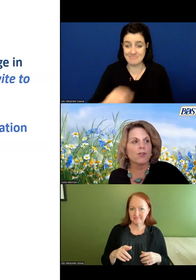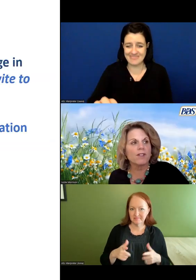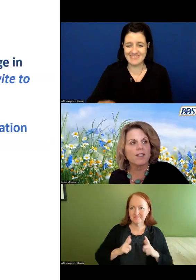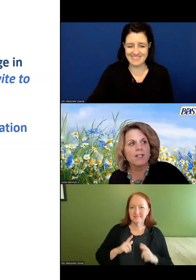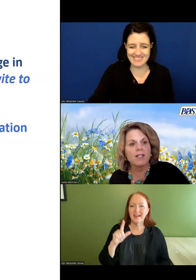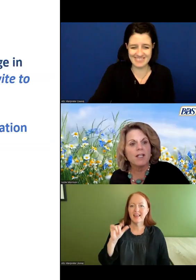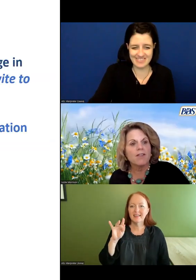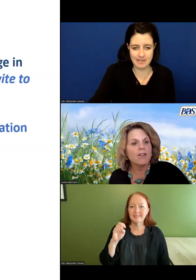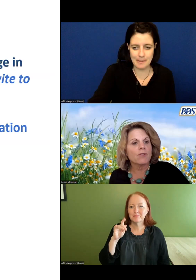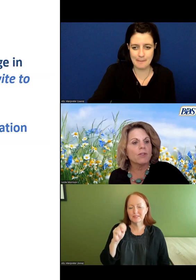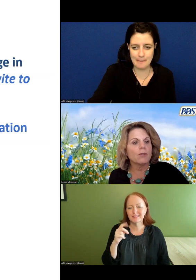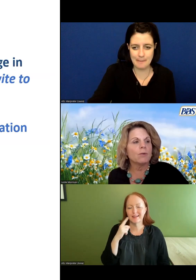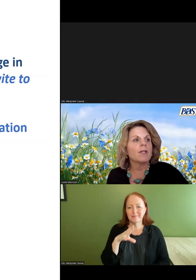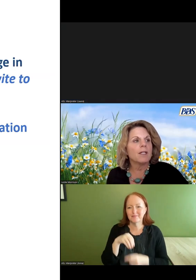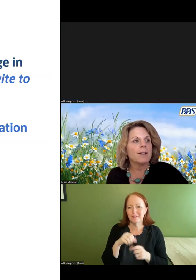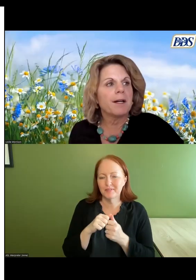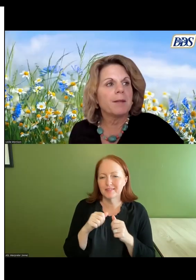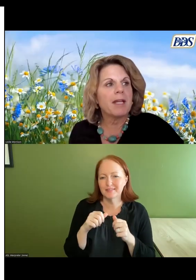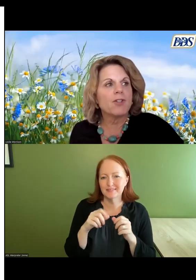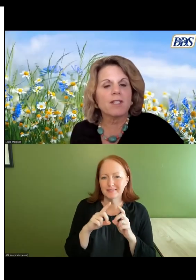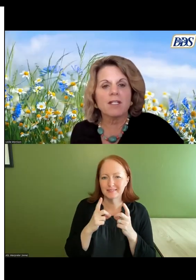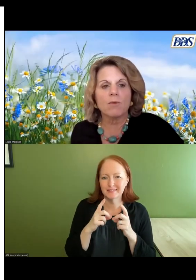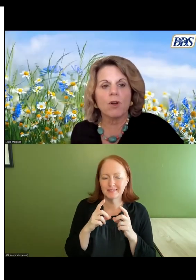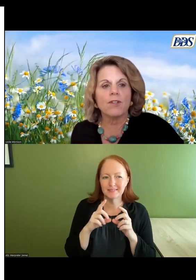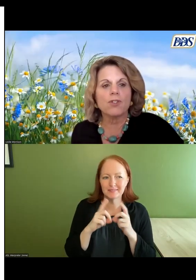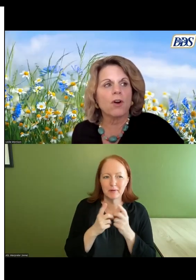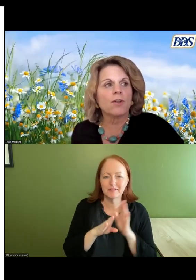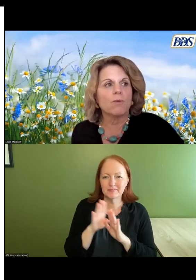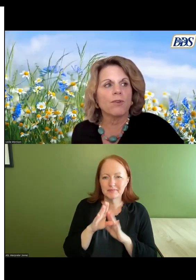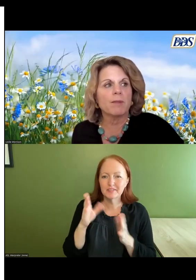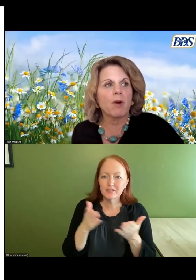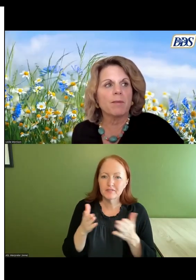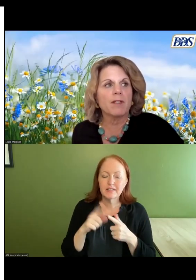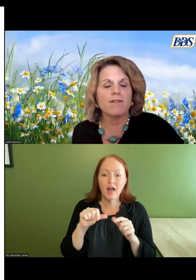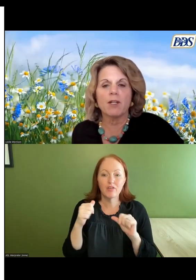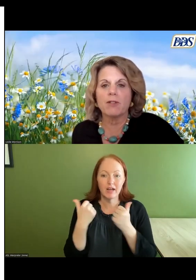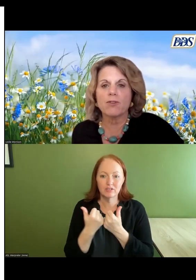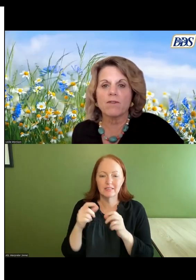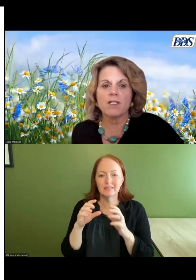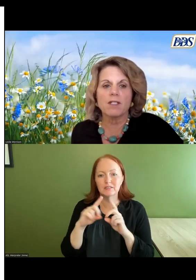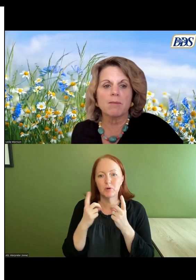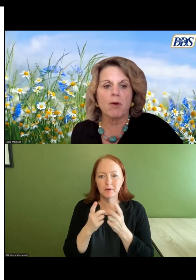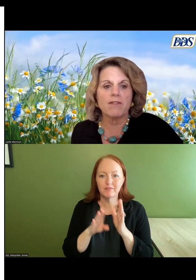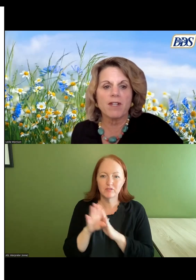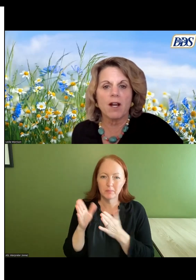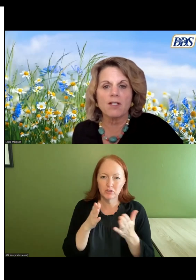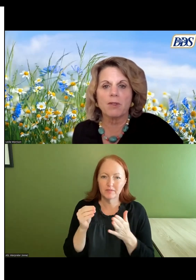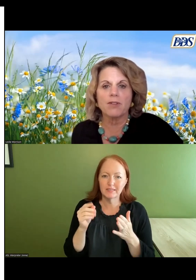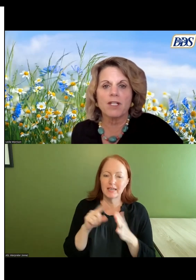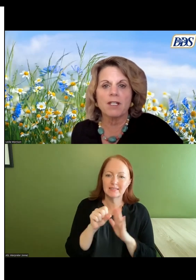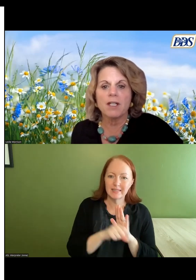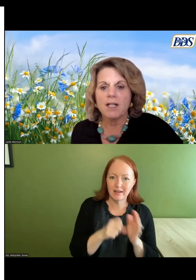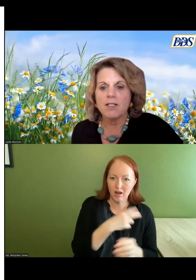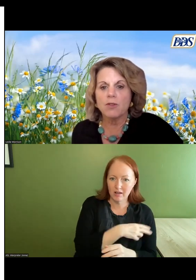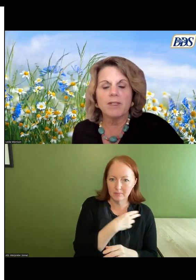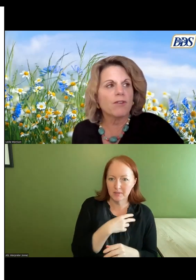Developmental Services. The other two agencies that were on the chart were the Department of Developmental Services and the Department of State Hospitals.